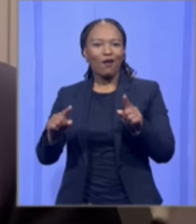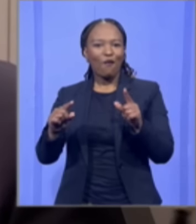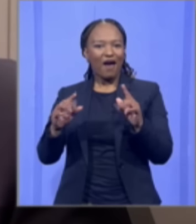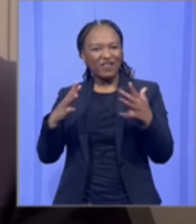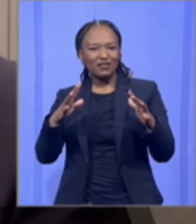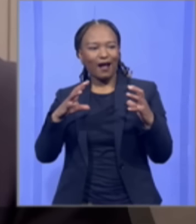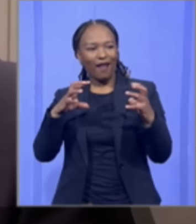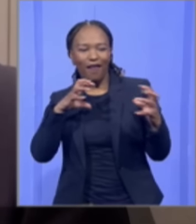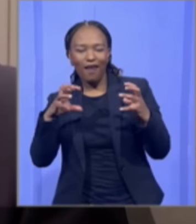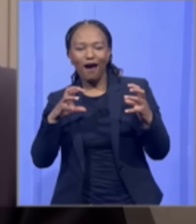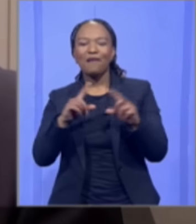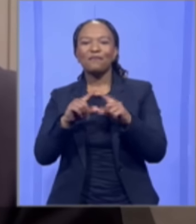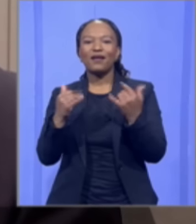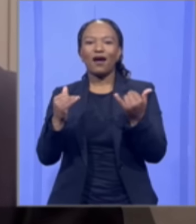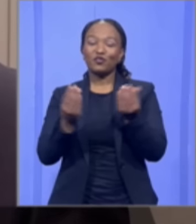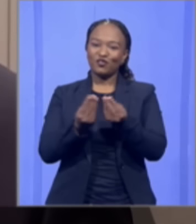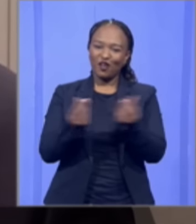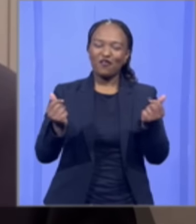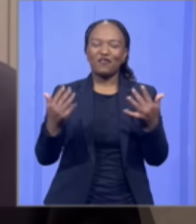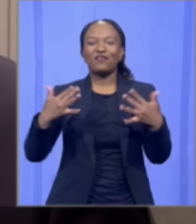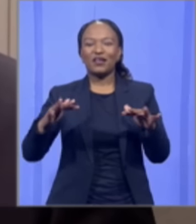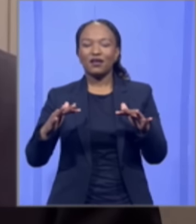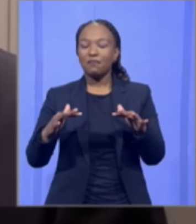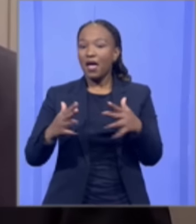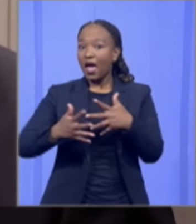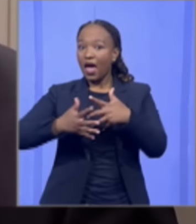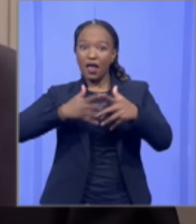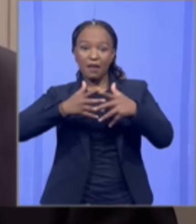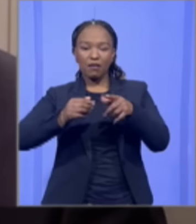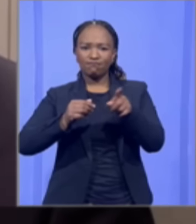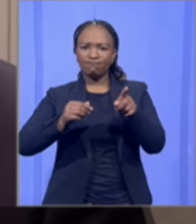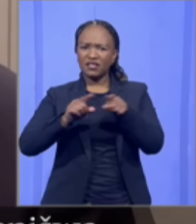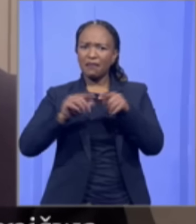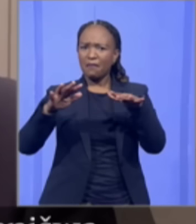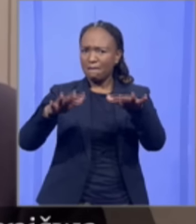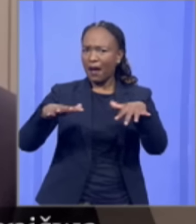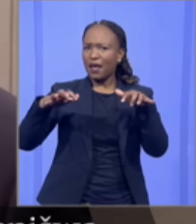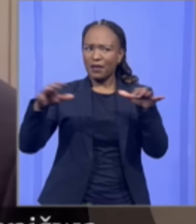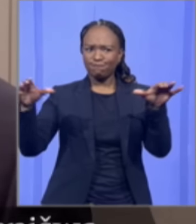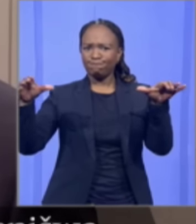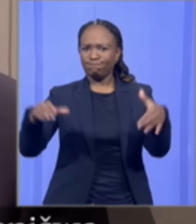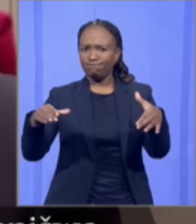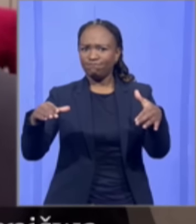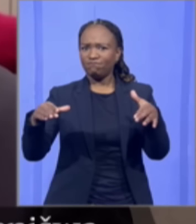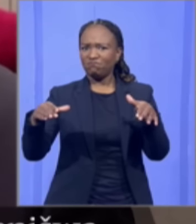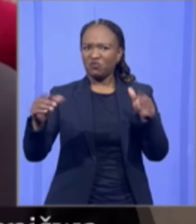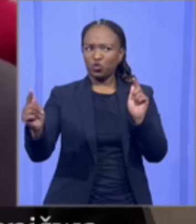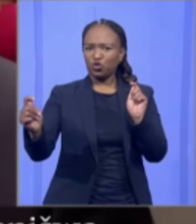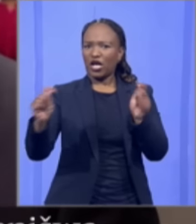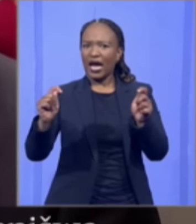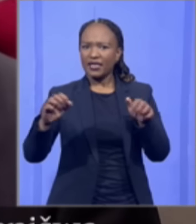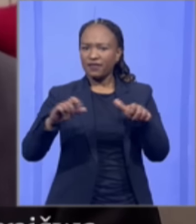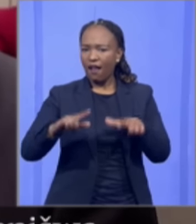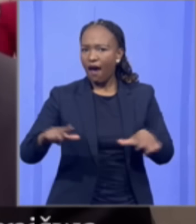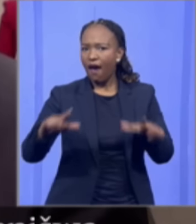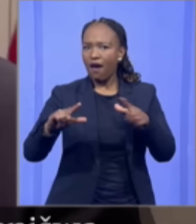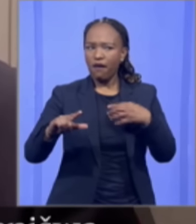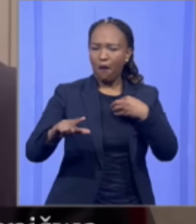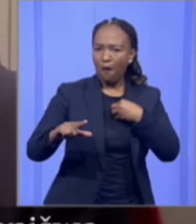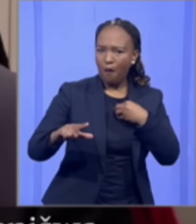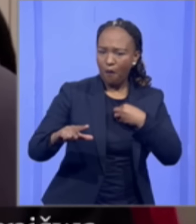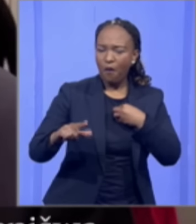anybody in this cabinet and certainly in Parliament who doesn't believe that we have to change the land ownership patterns in South Africa, that